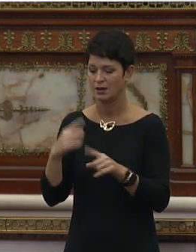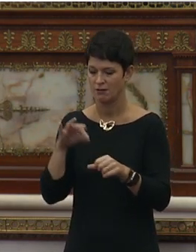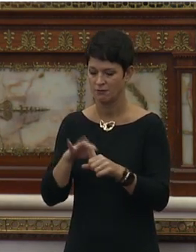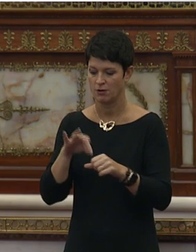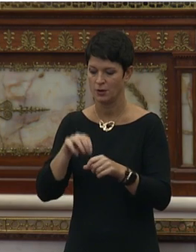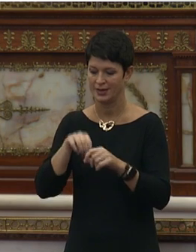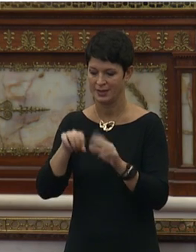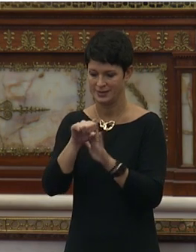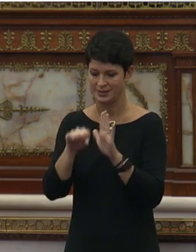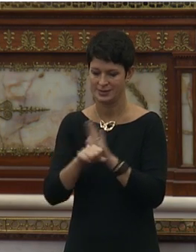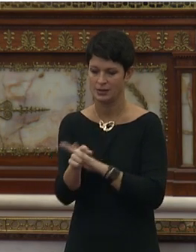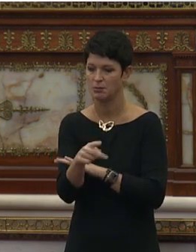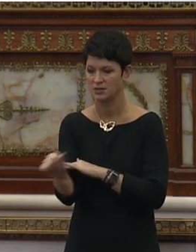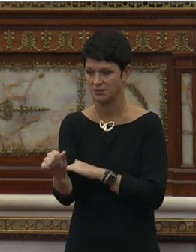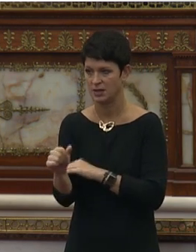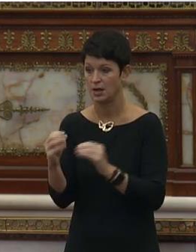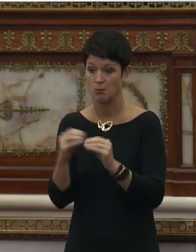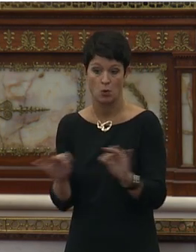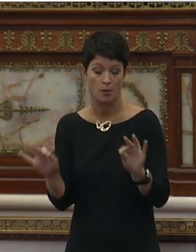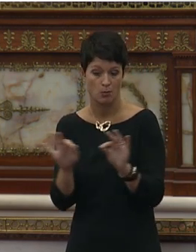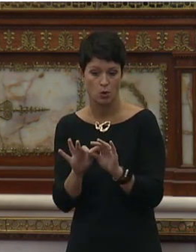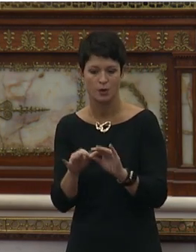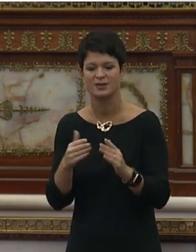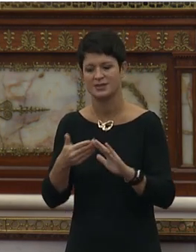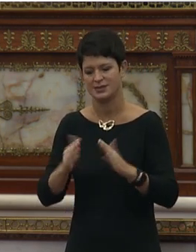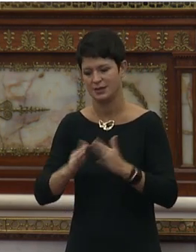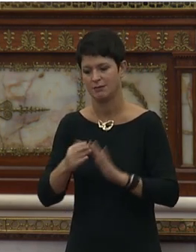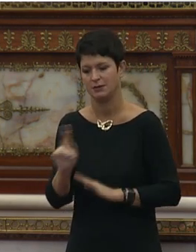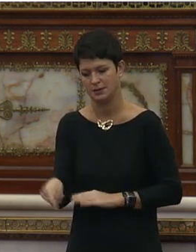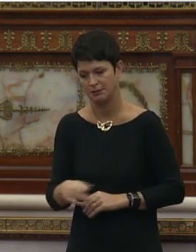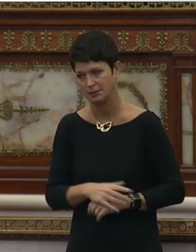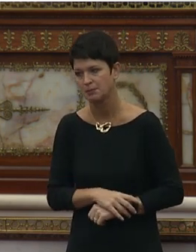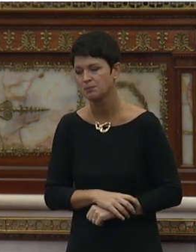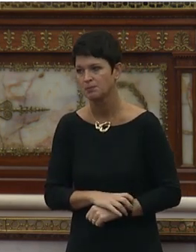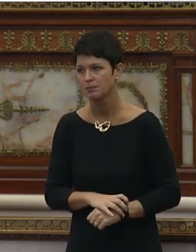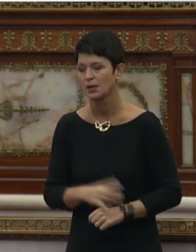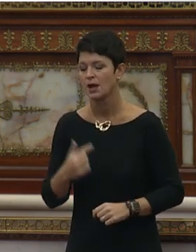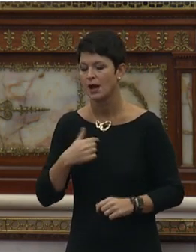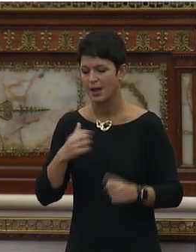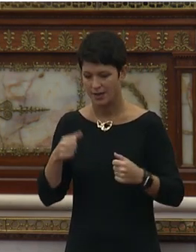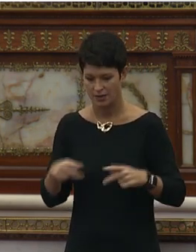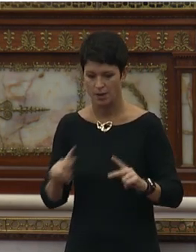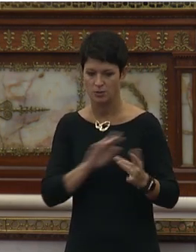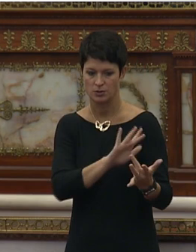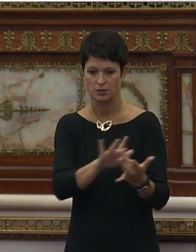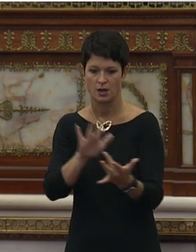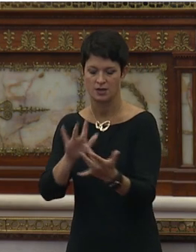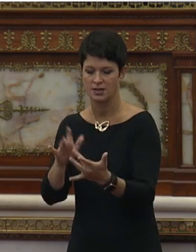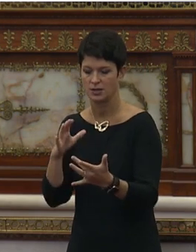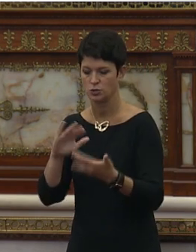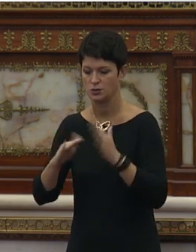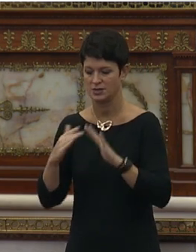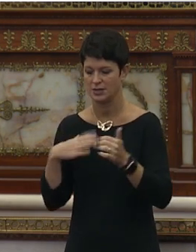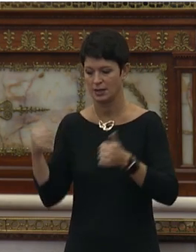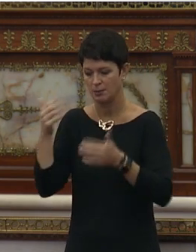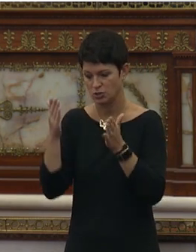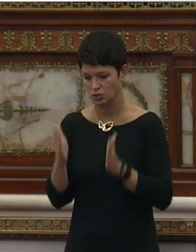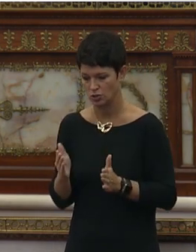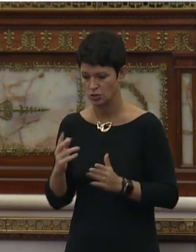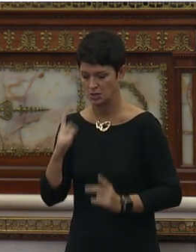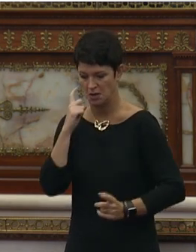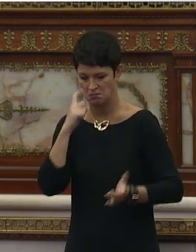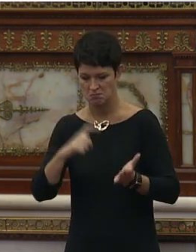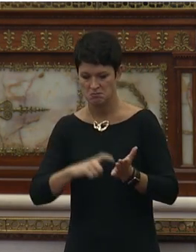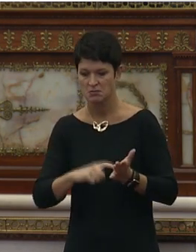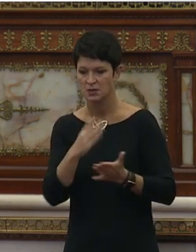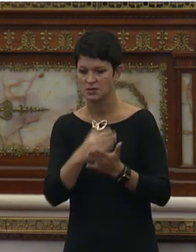the Commonwealth of Pennsylvania, and more importantly, in the city of Philadelphia. And so I had a chance to reach out to our city commissioners and saw that in some